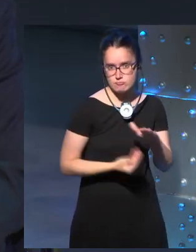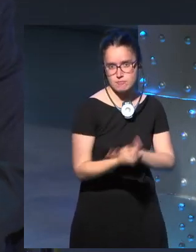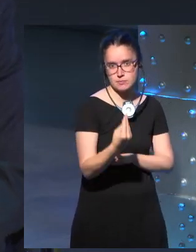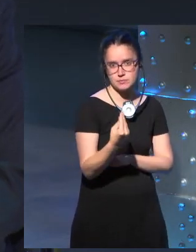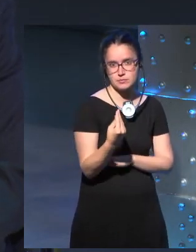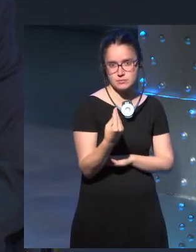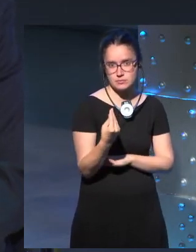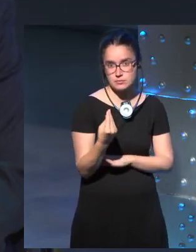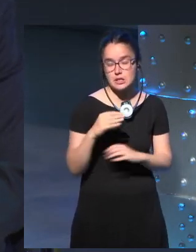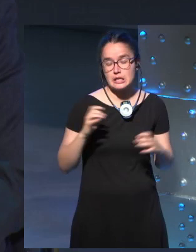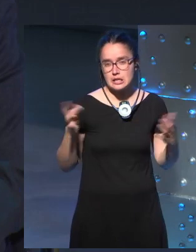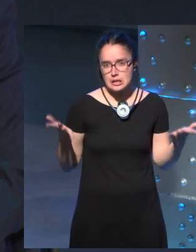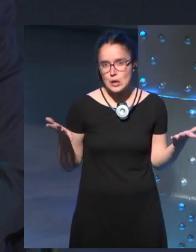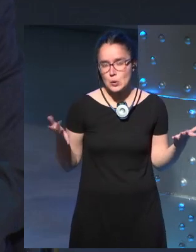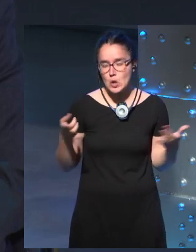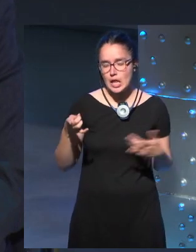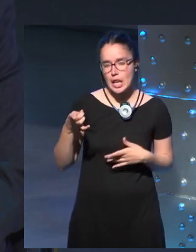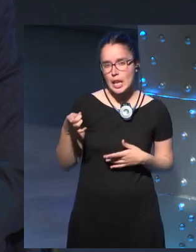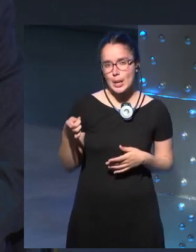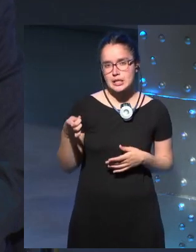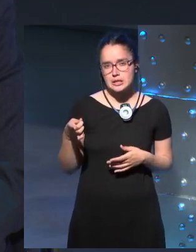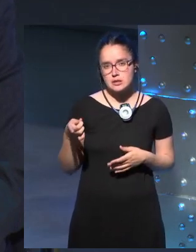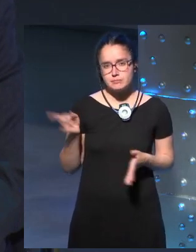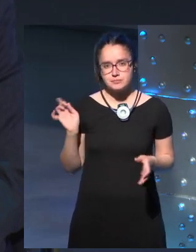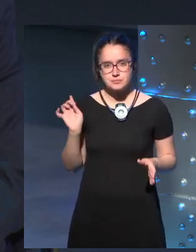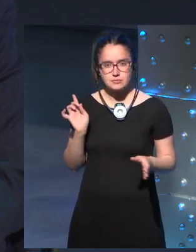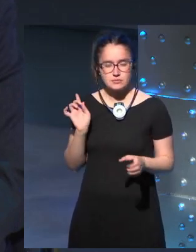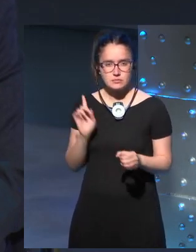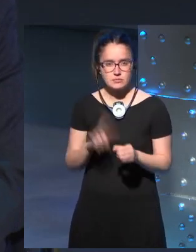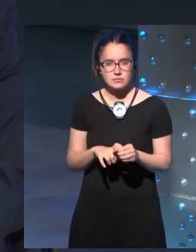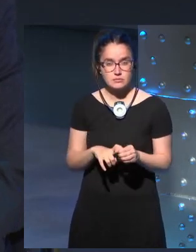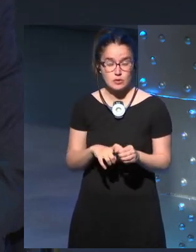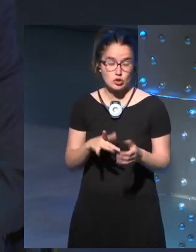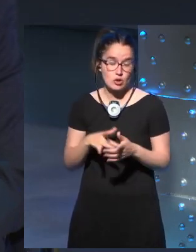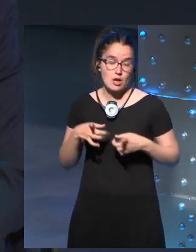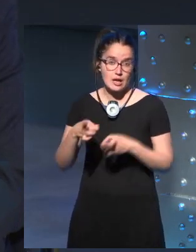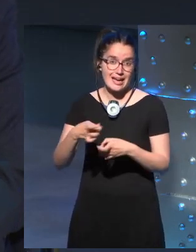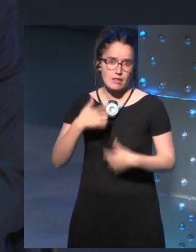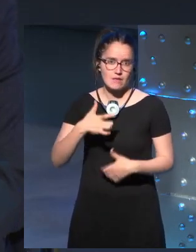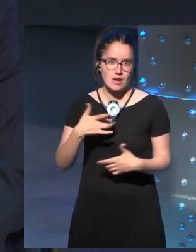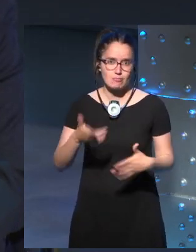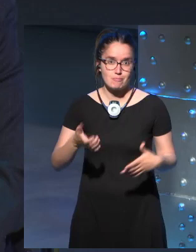the national Spanish War. My father was 45 when I was born, and